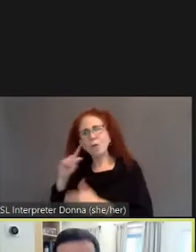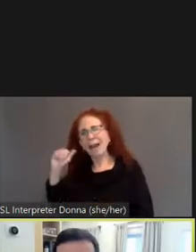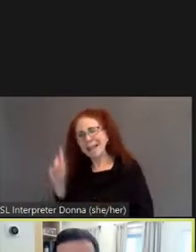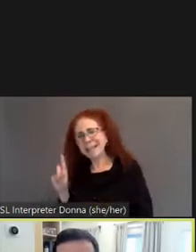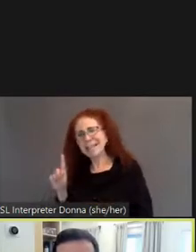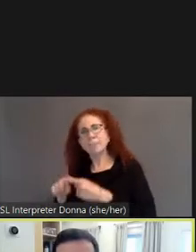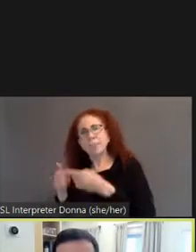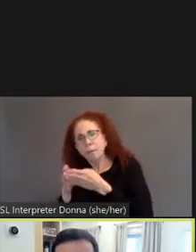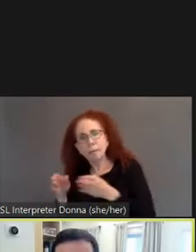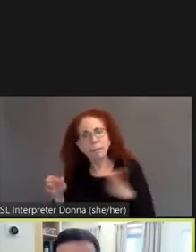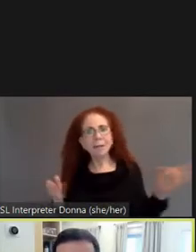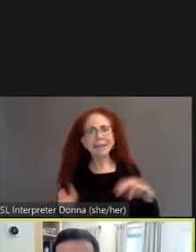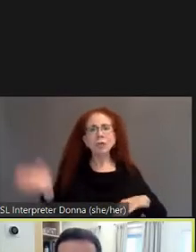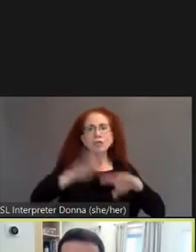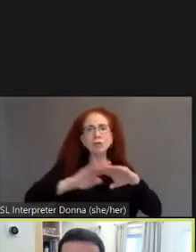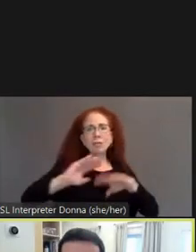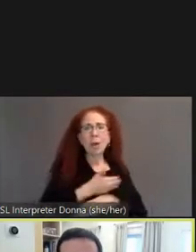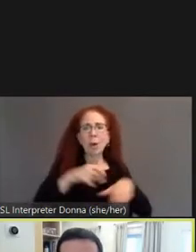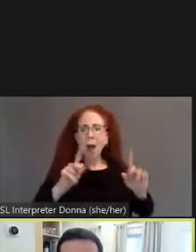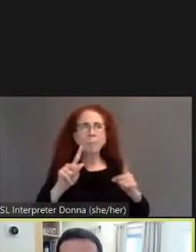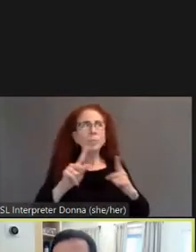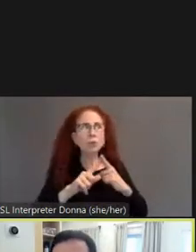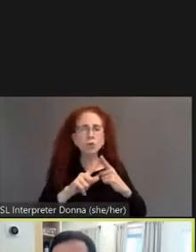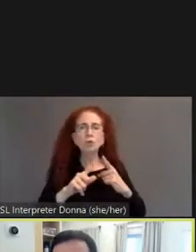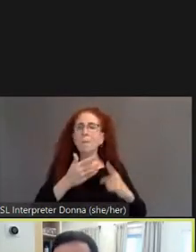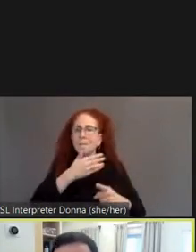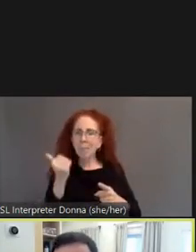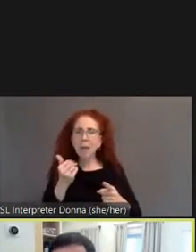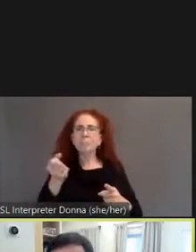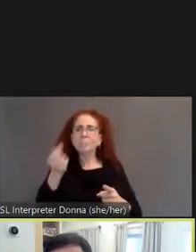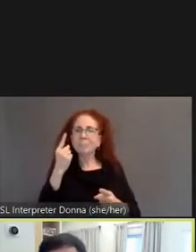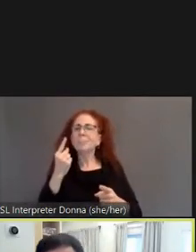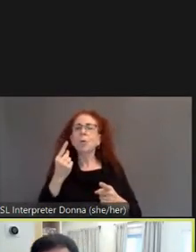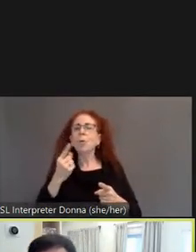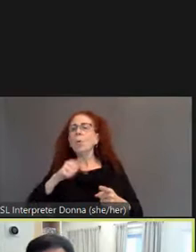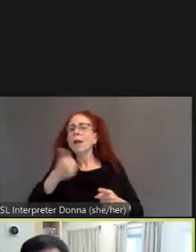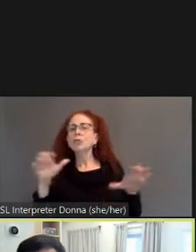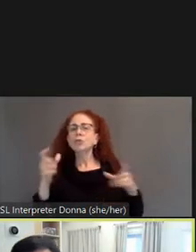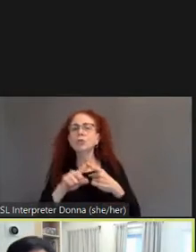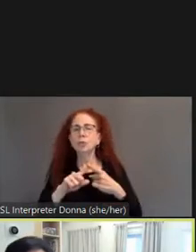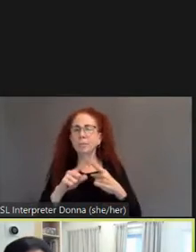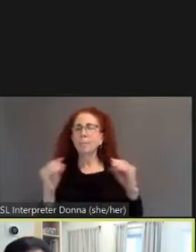our opportunity to see what else we can do to be inclusive.